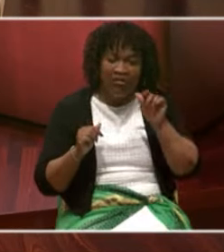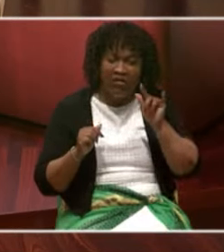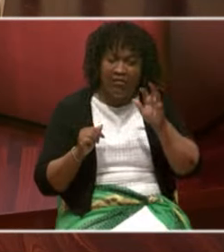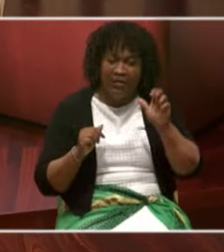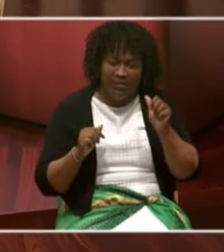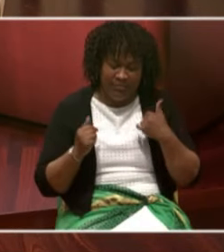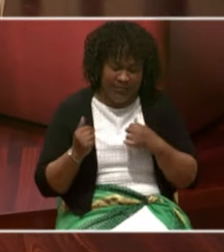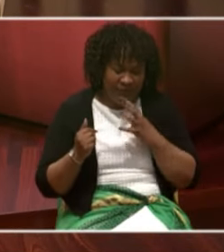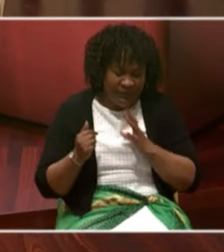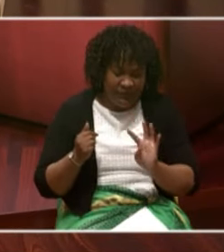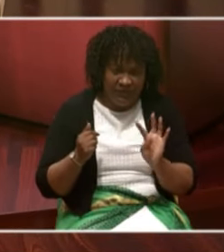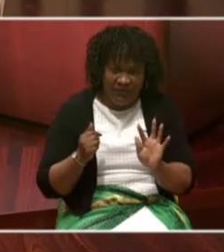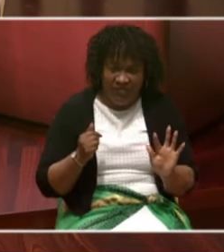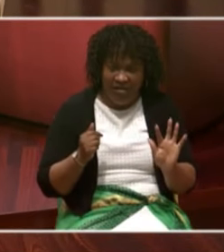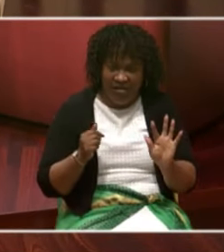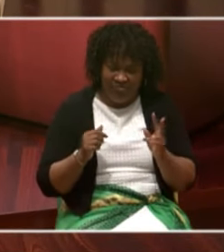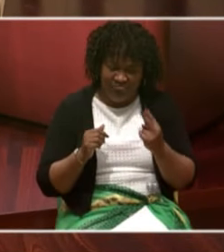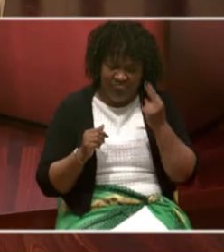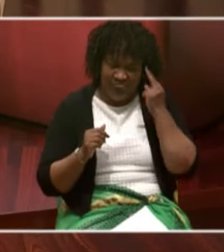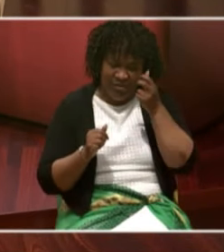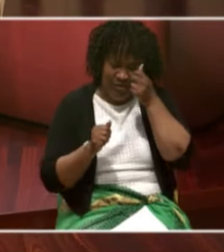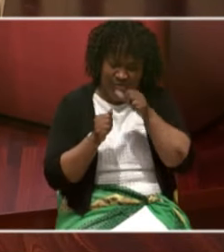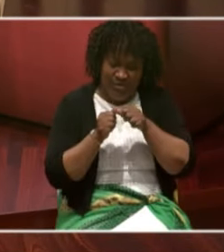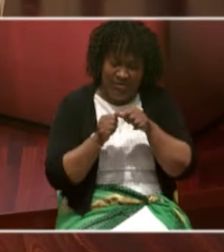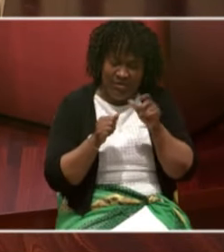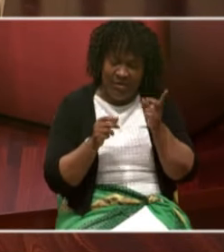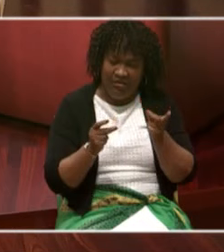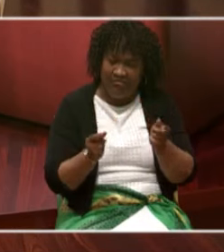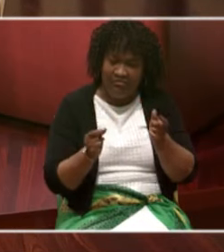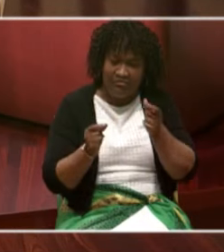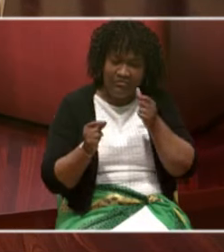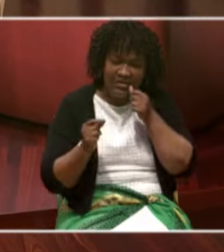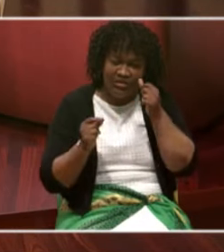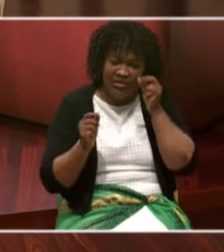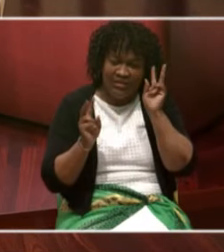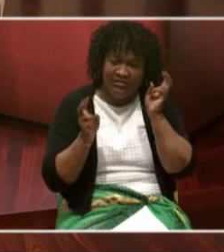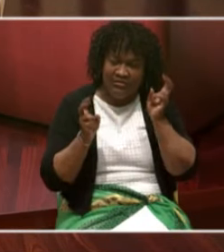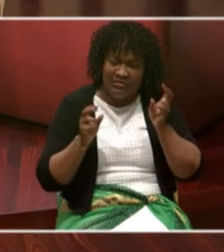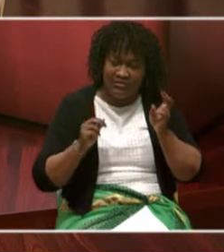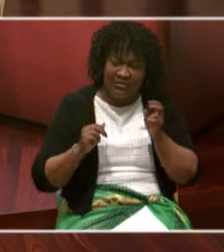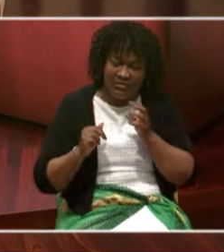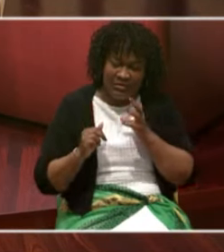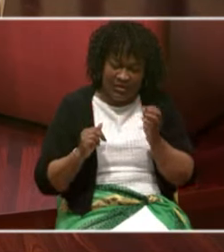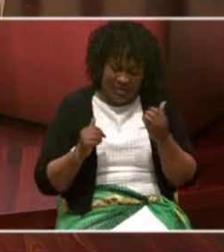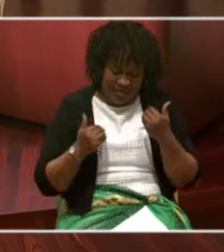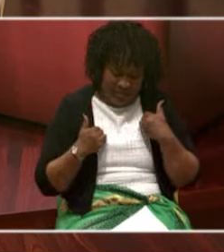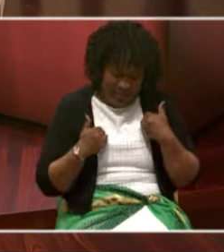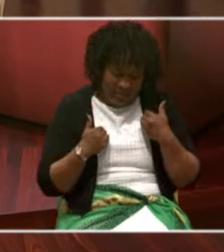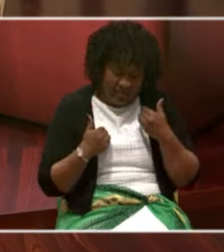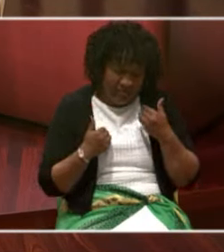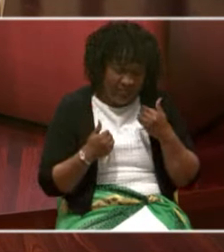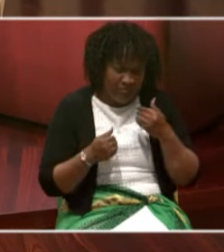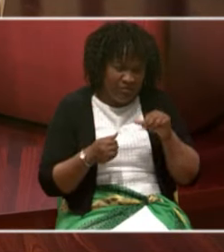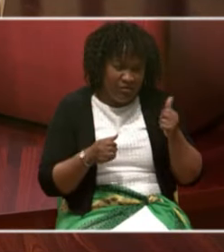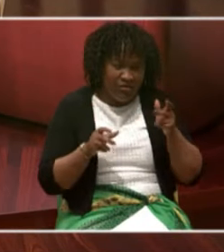if we fail to learn to live together as brothers and sisters, we will perish as fools.